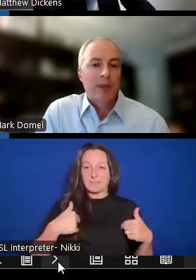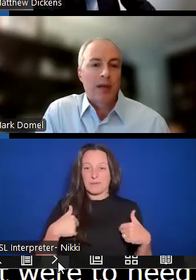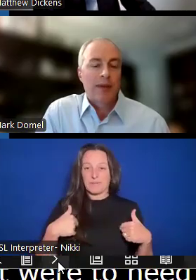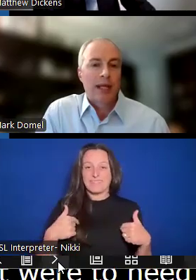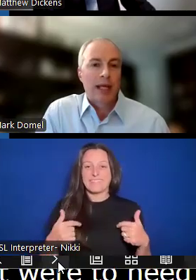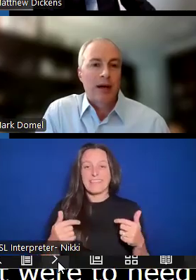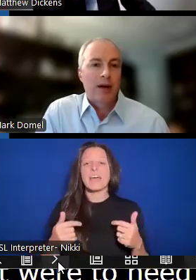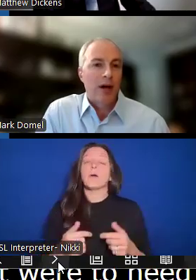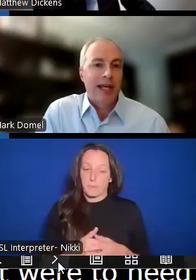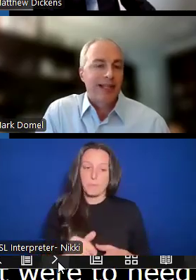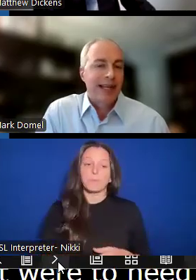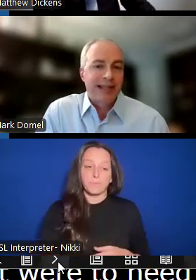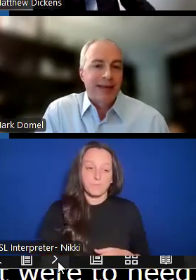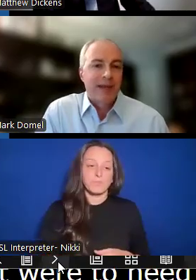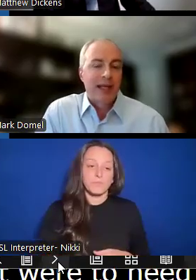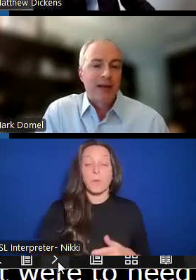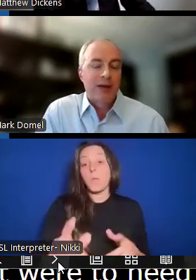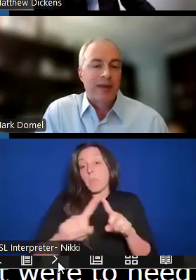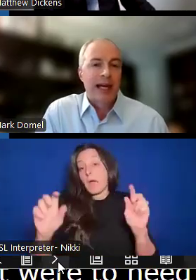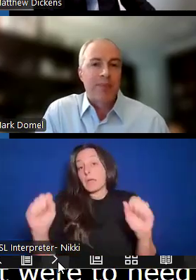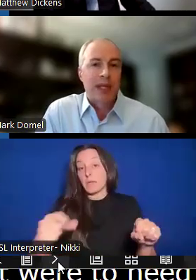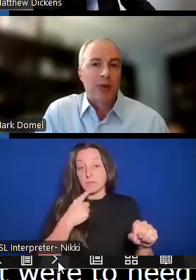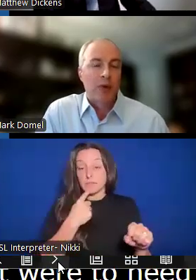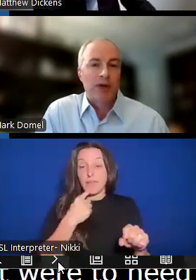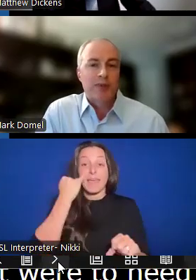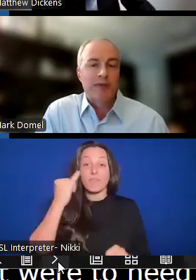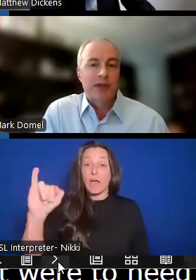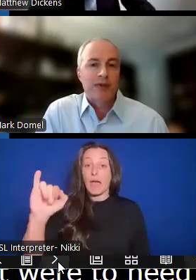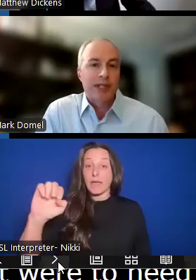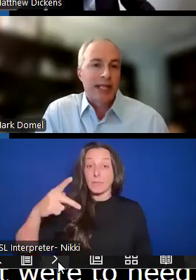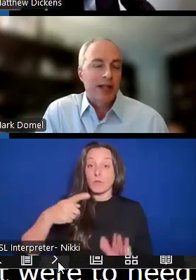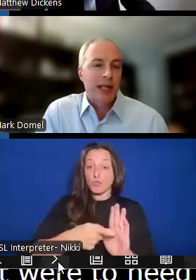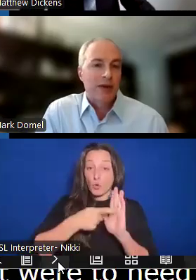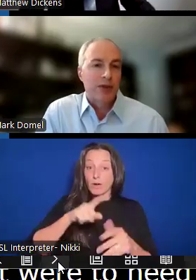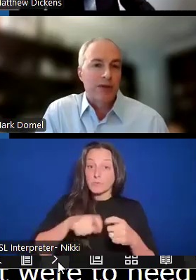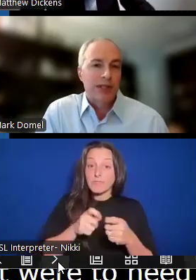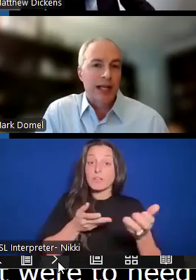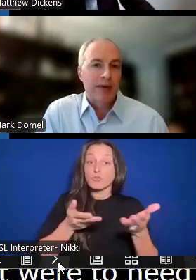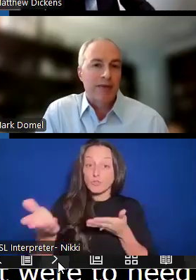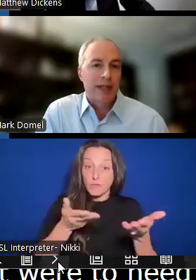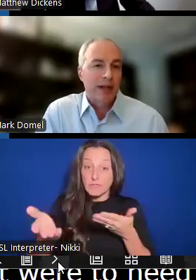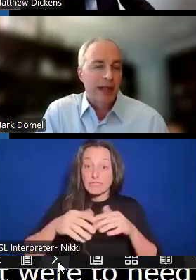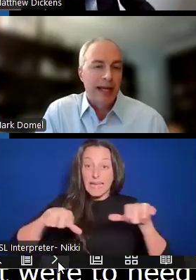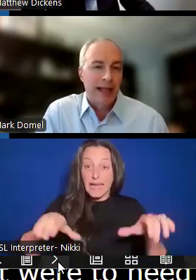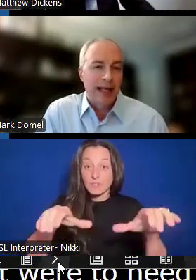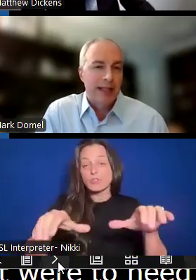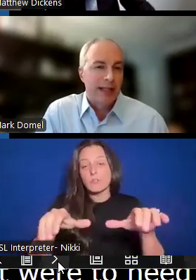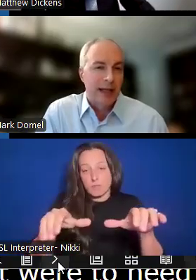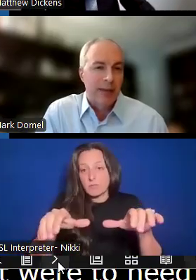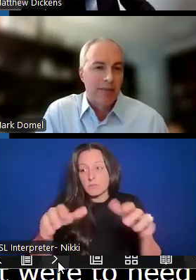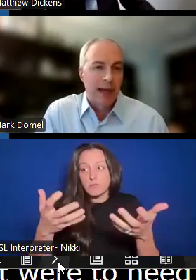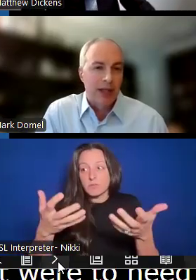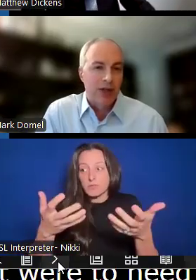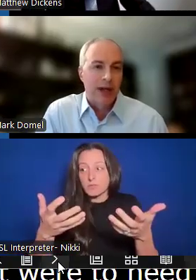Um, the all I can say is that if the IEP requires specific services, that are the services that can be funded on in that